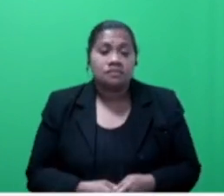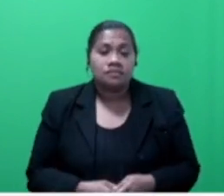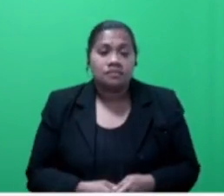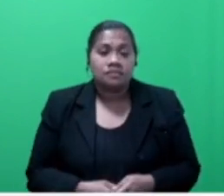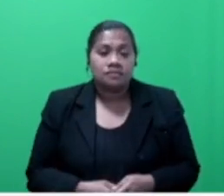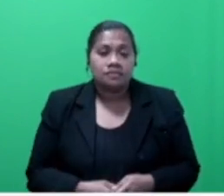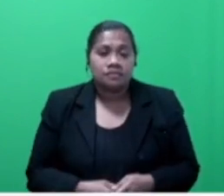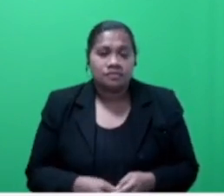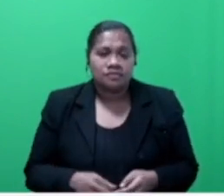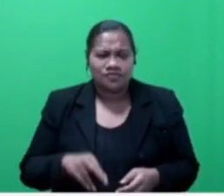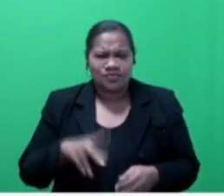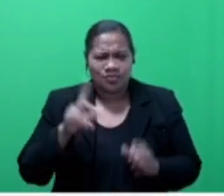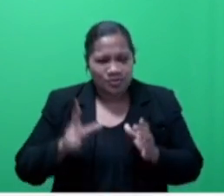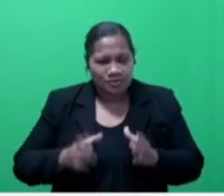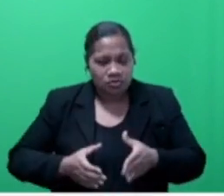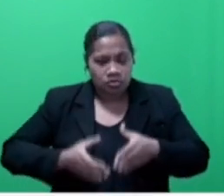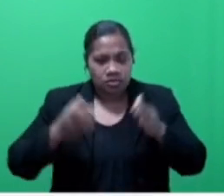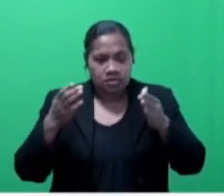barrel.